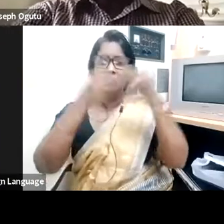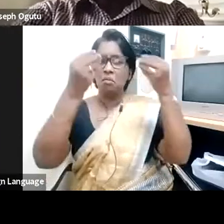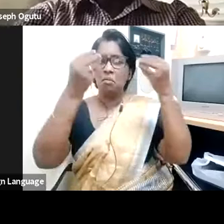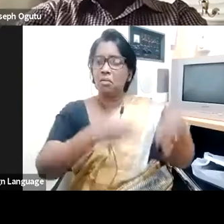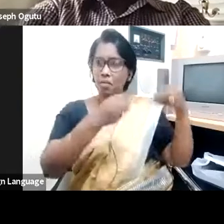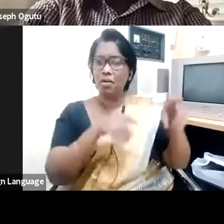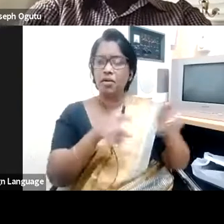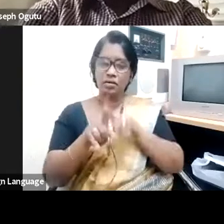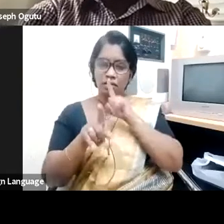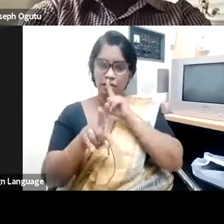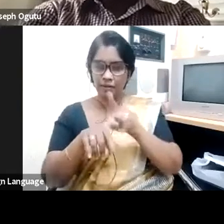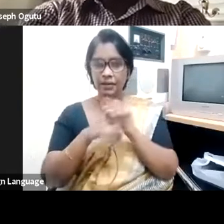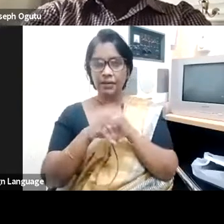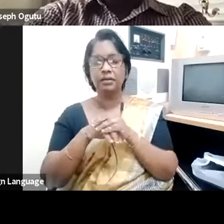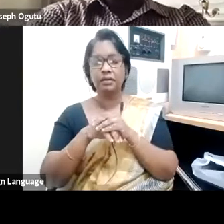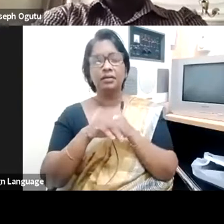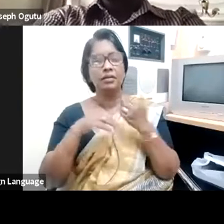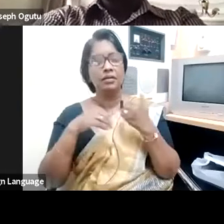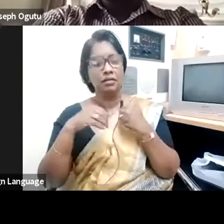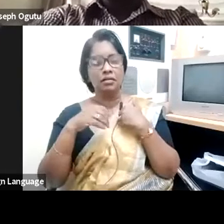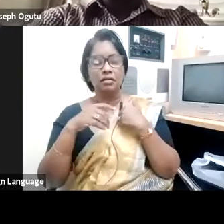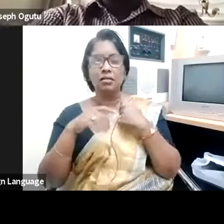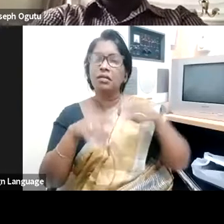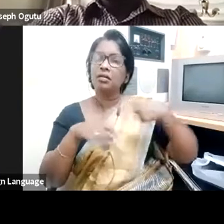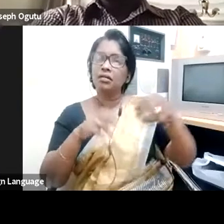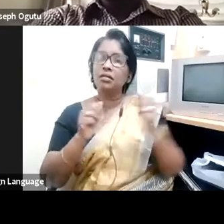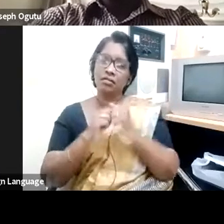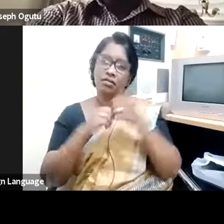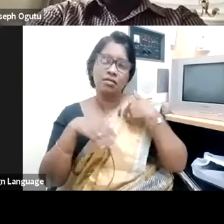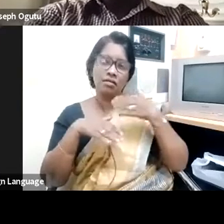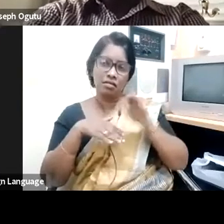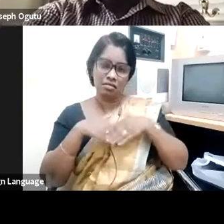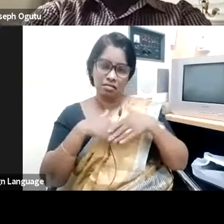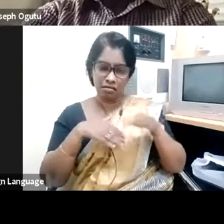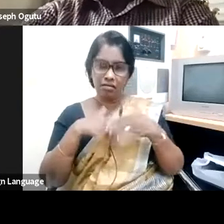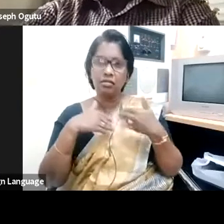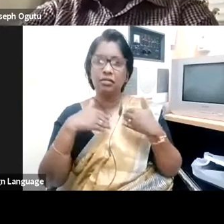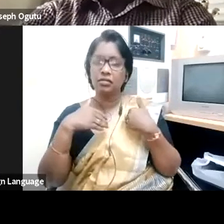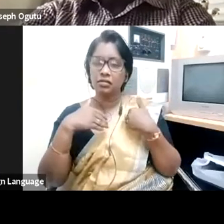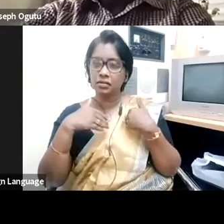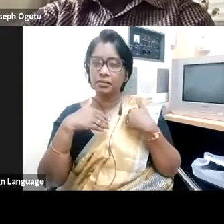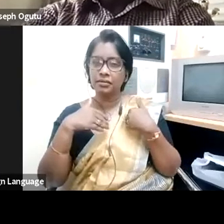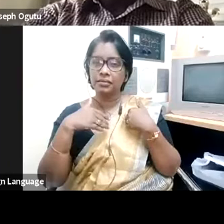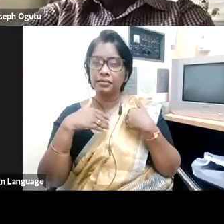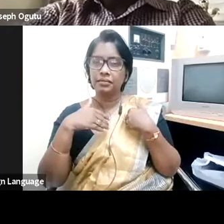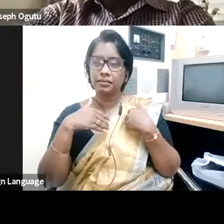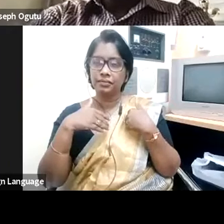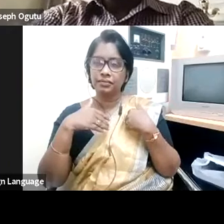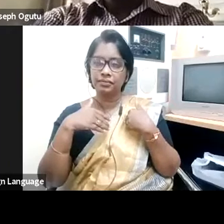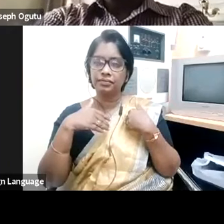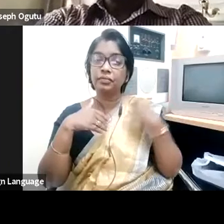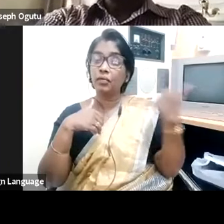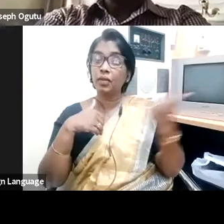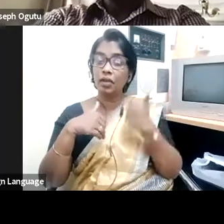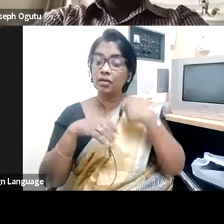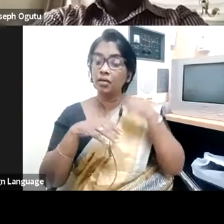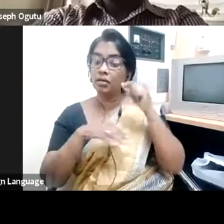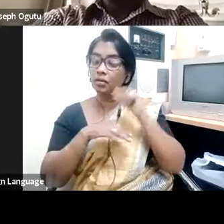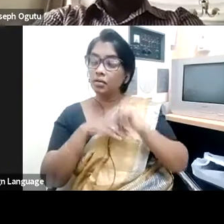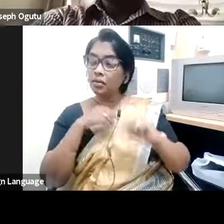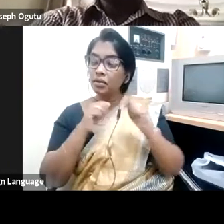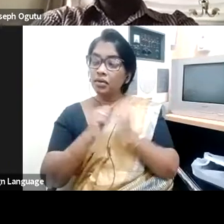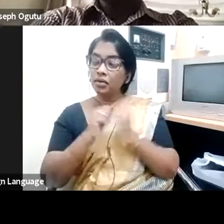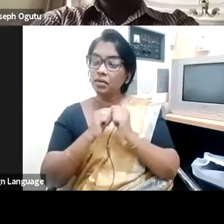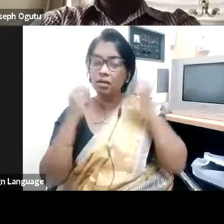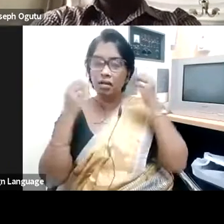daily basis. I think the other thing around innovation and failure is how we facilitate it.